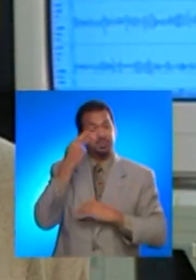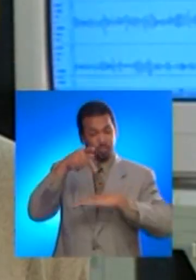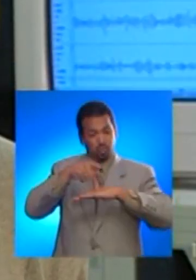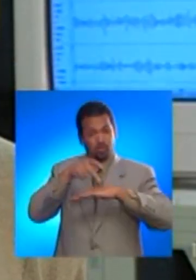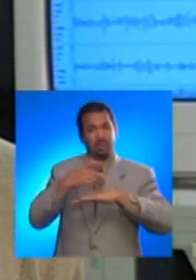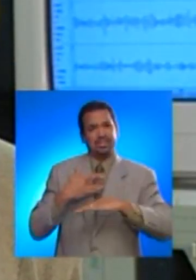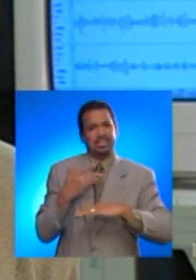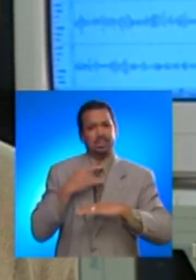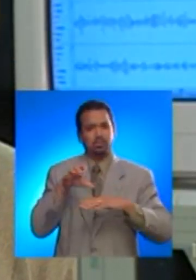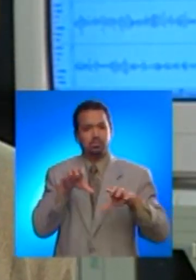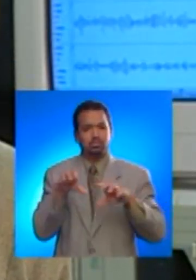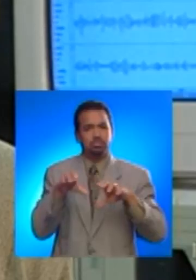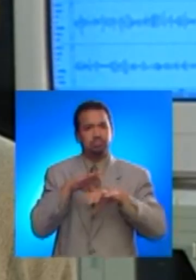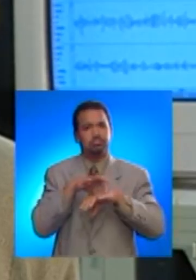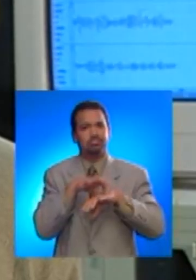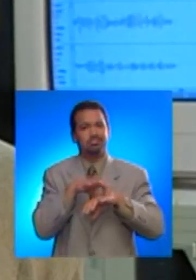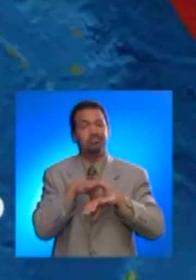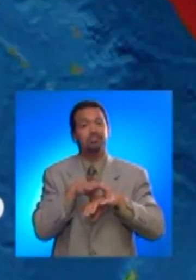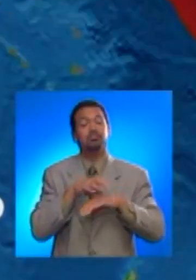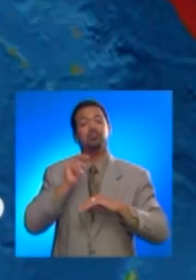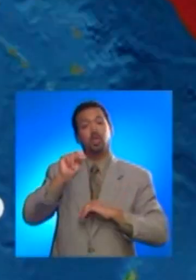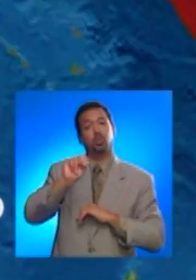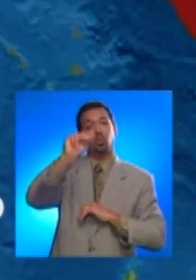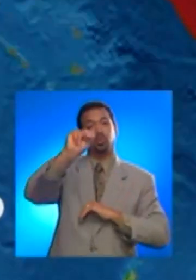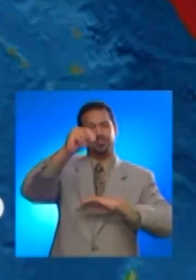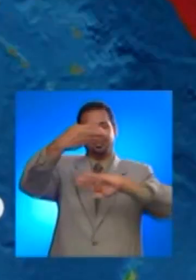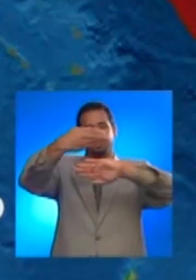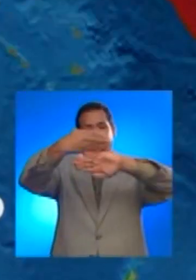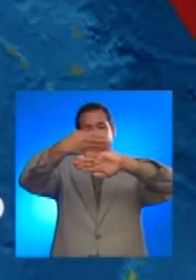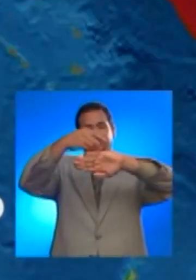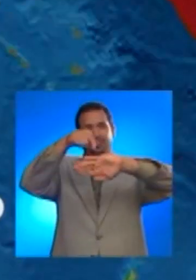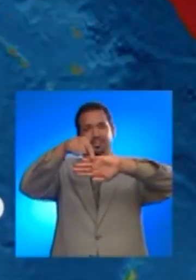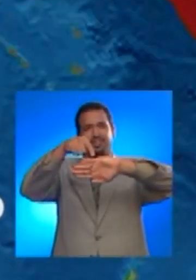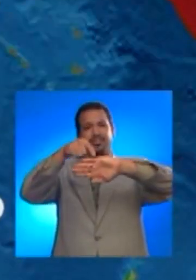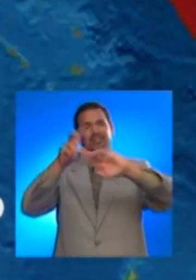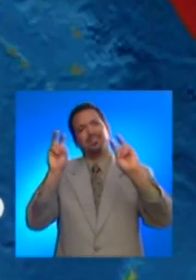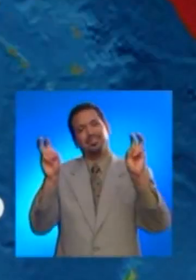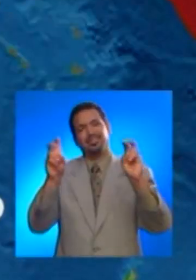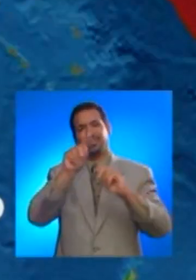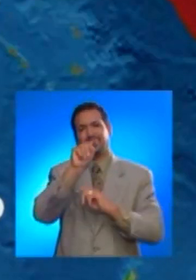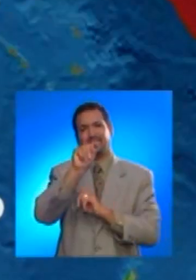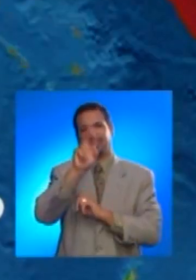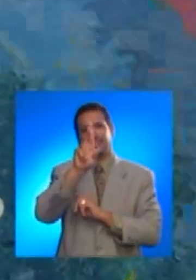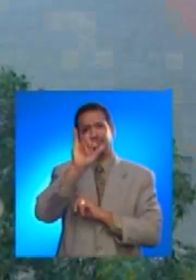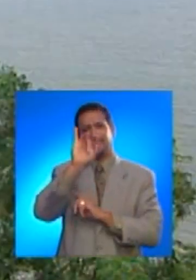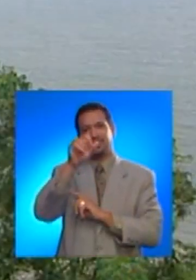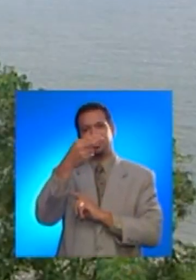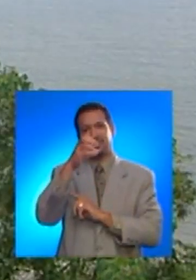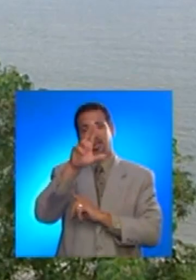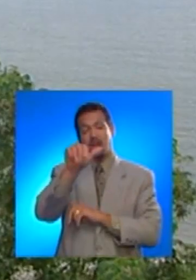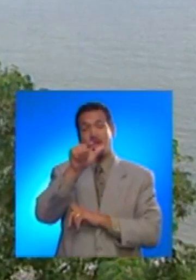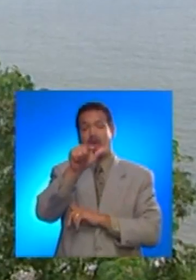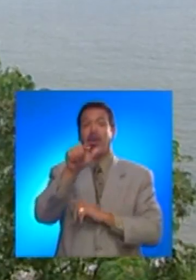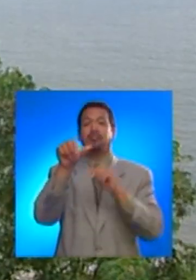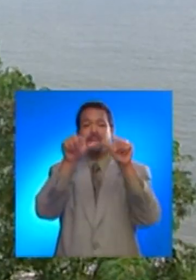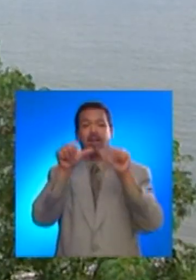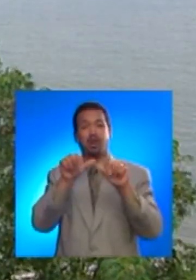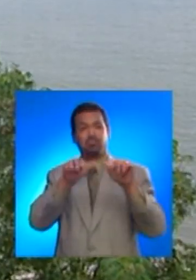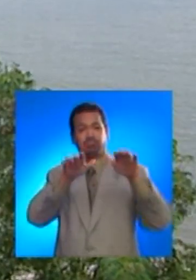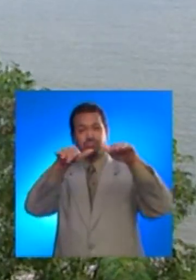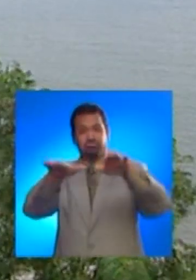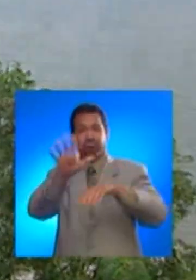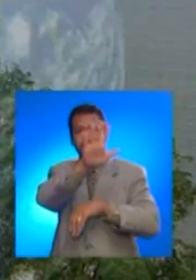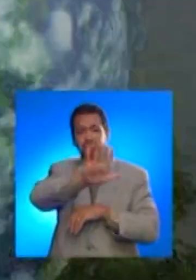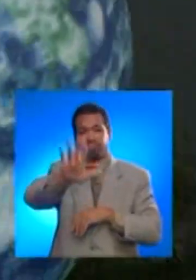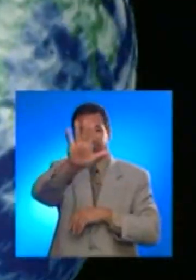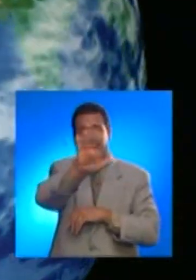the Puerto Rico area is very active. North of Puerto Rico lies the Puerto Rico Trench, the deepest part of the Atlantic Ocean